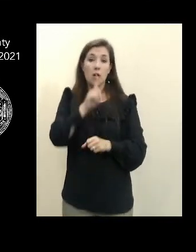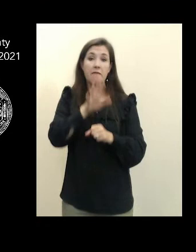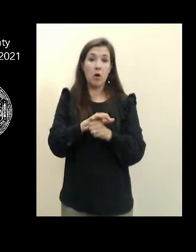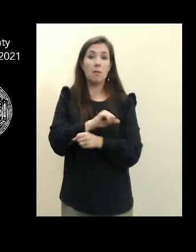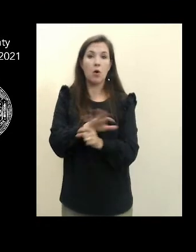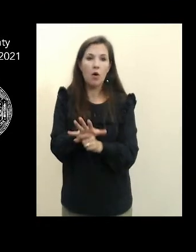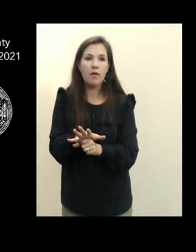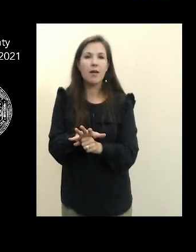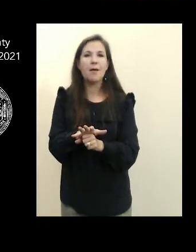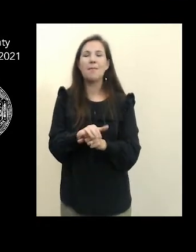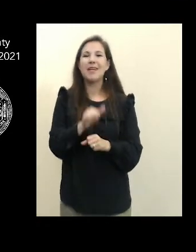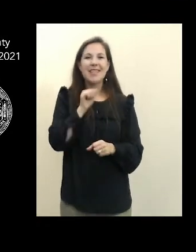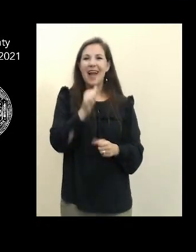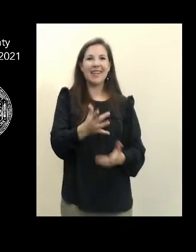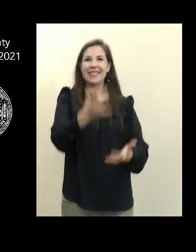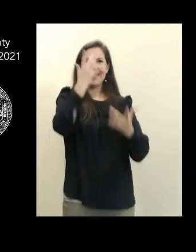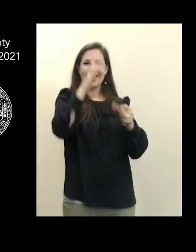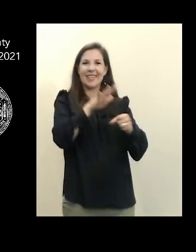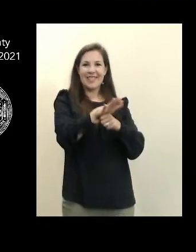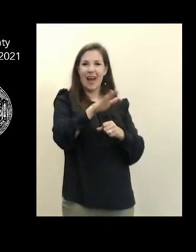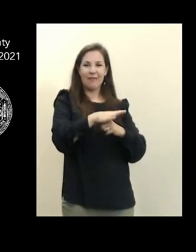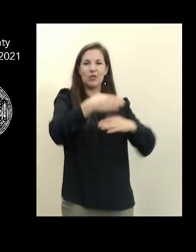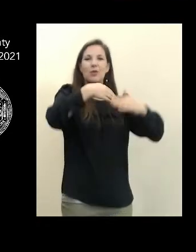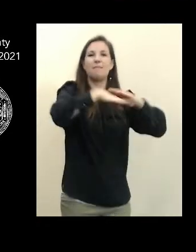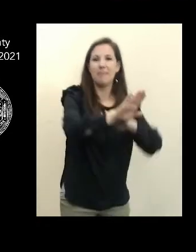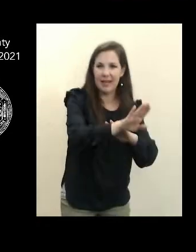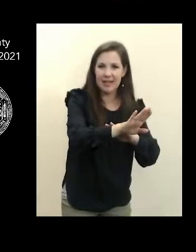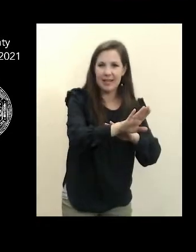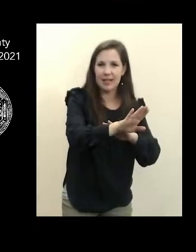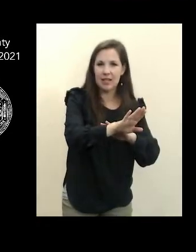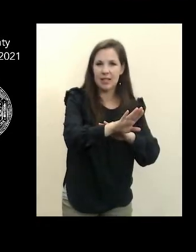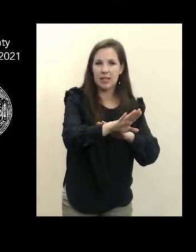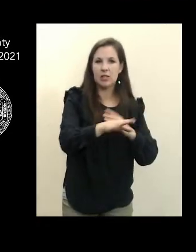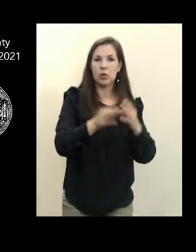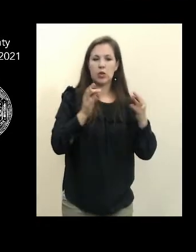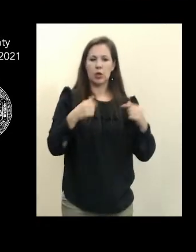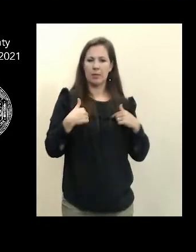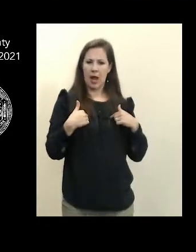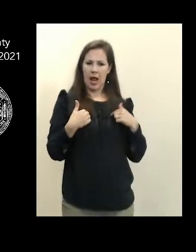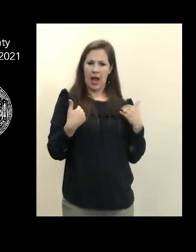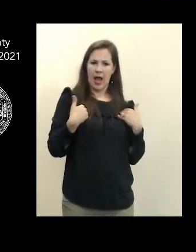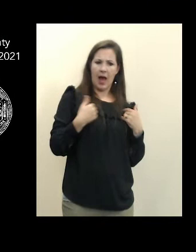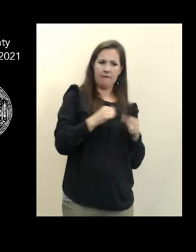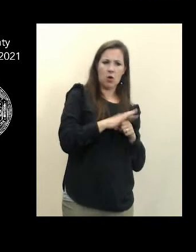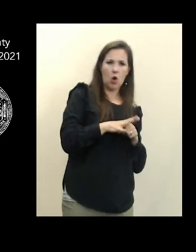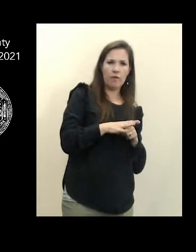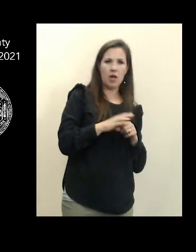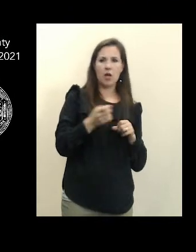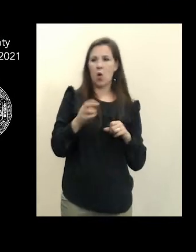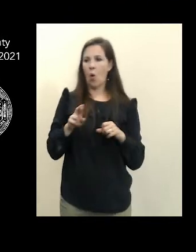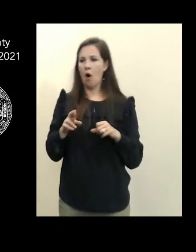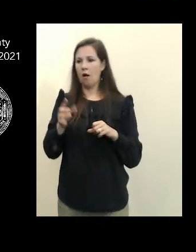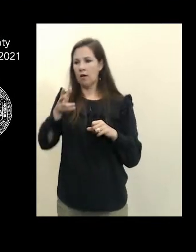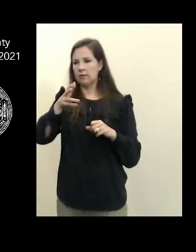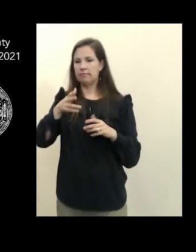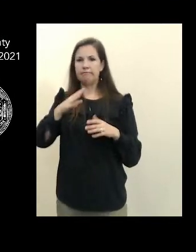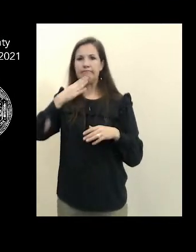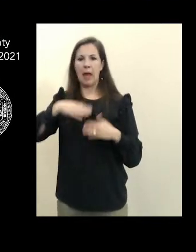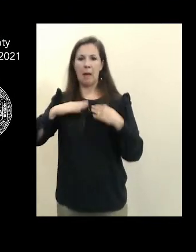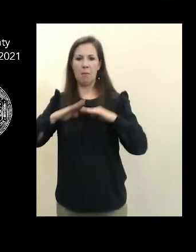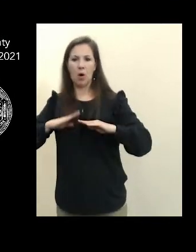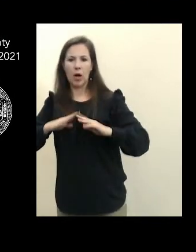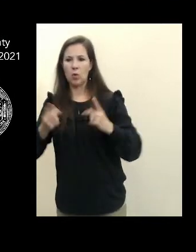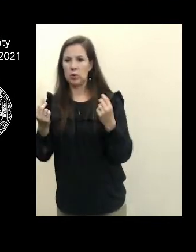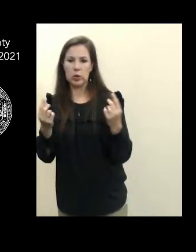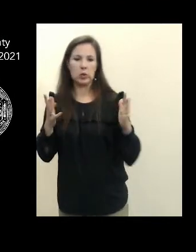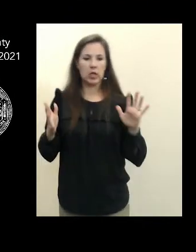they're not sick enough to be admitted. So it's determined whether they're COVID-19 positive or whether they have a very bad case of bronchitis.